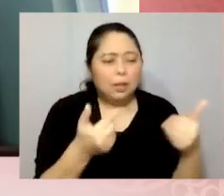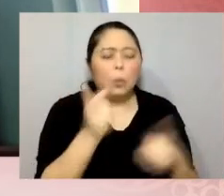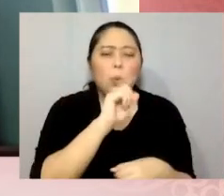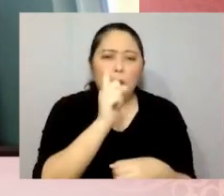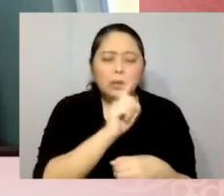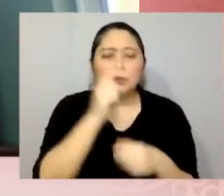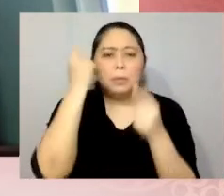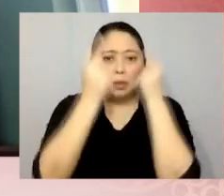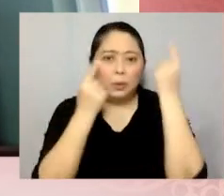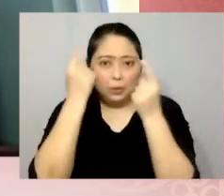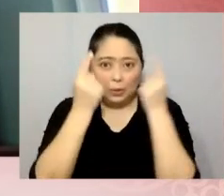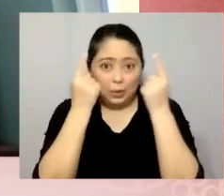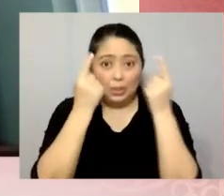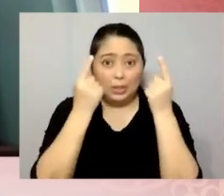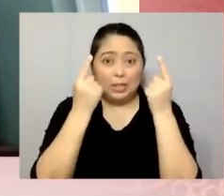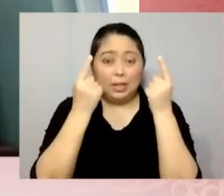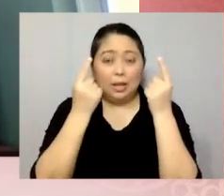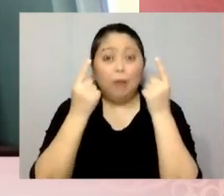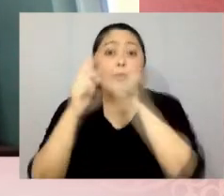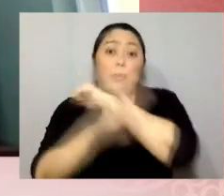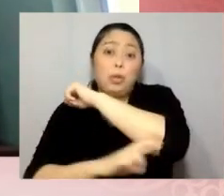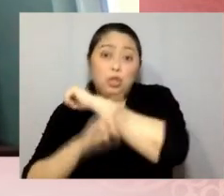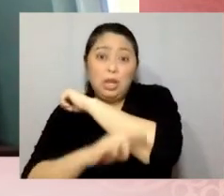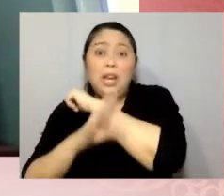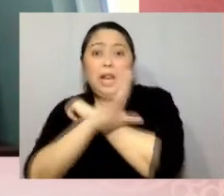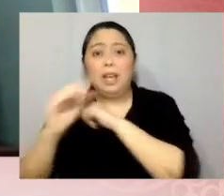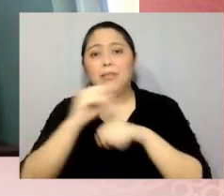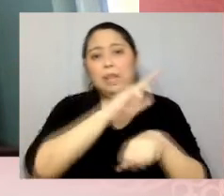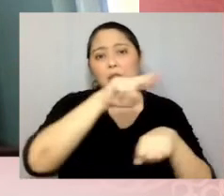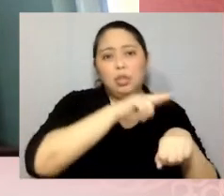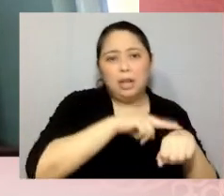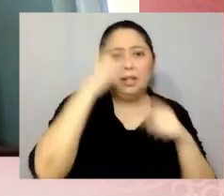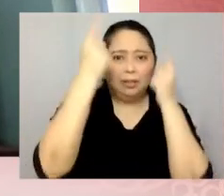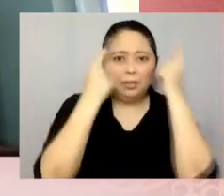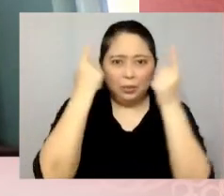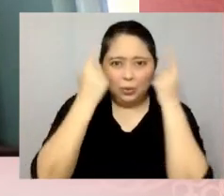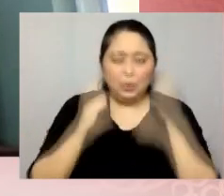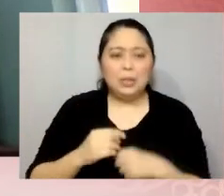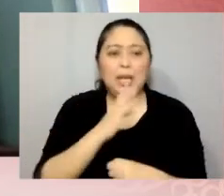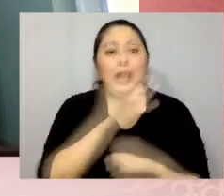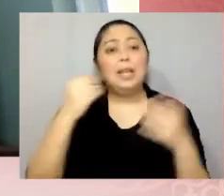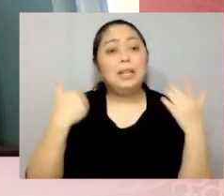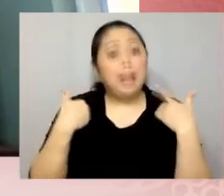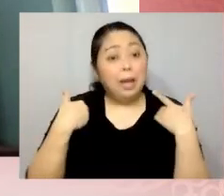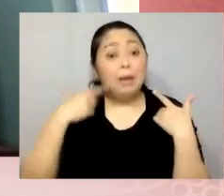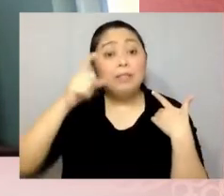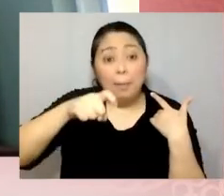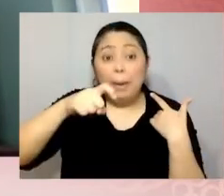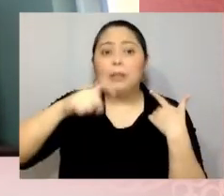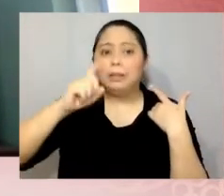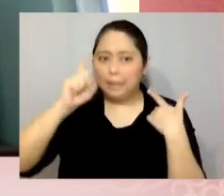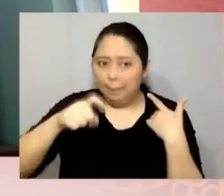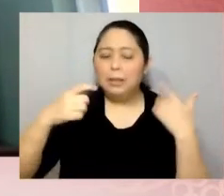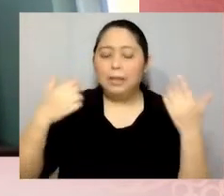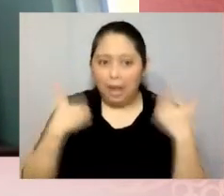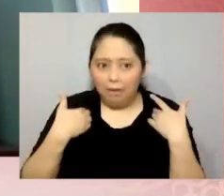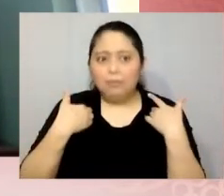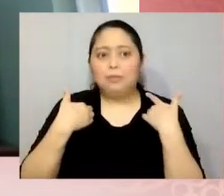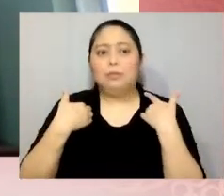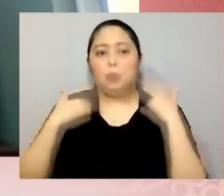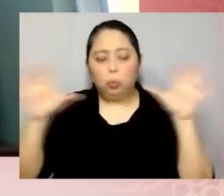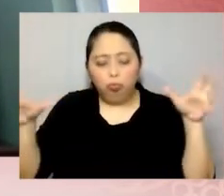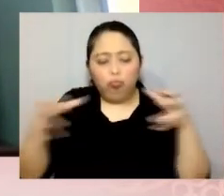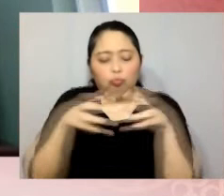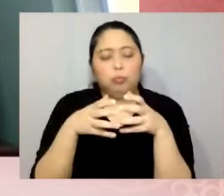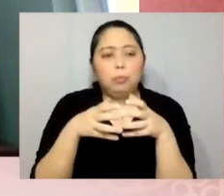obligations of the national from the regional. You also have to to activate the Council of Leaders so that